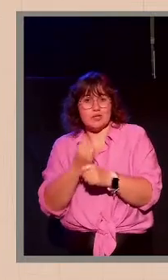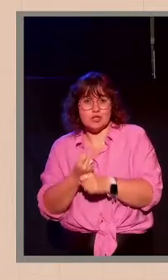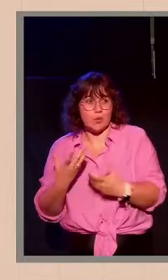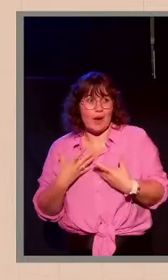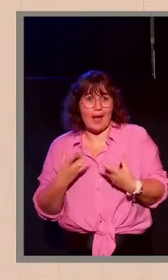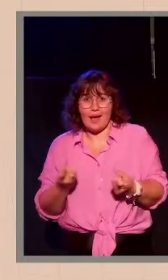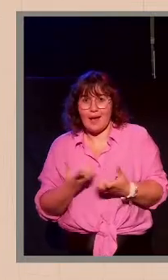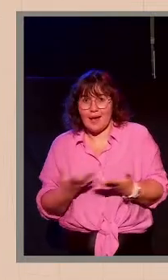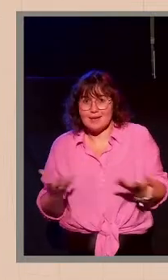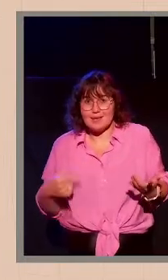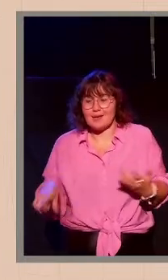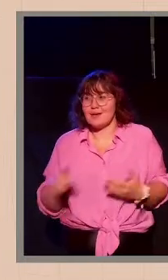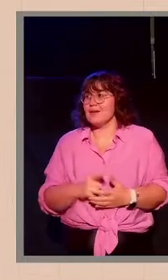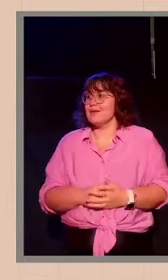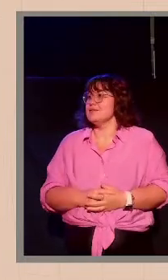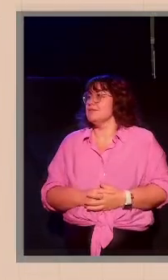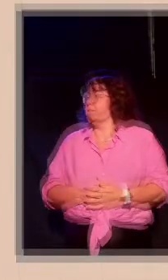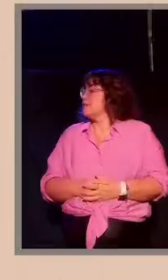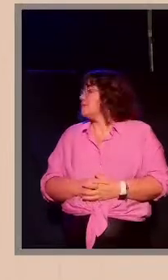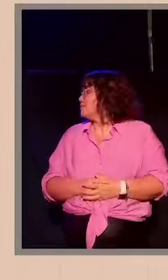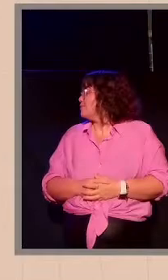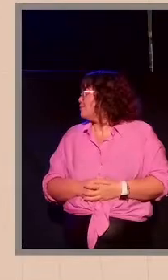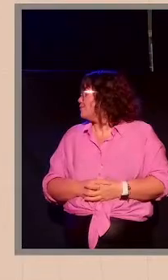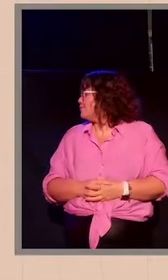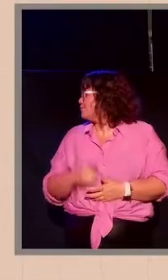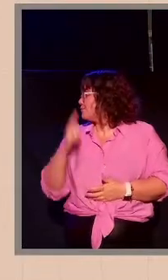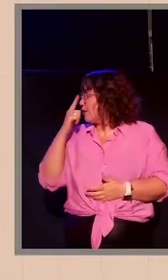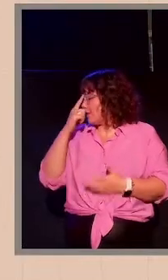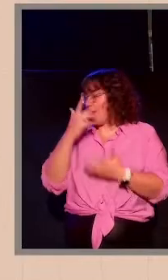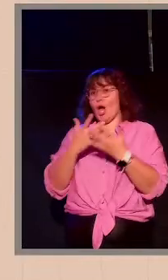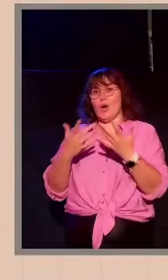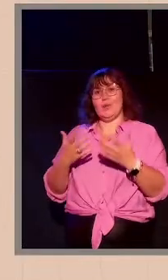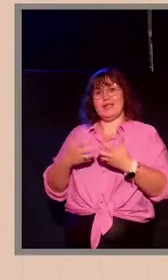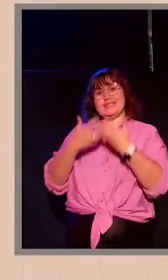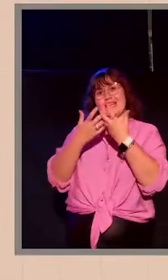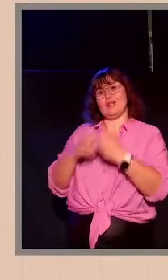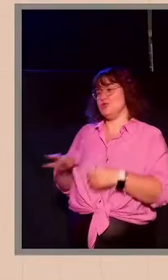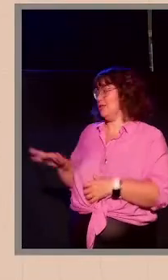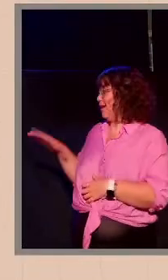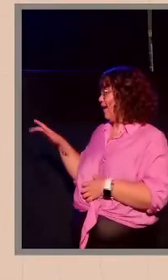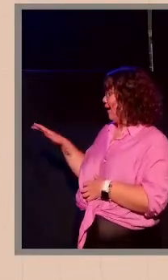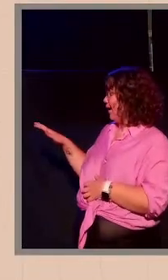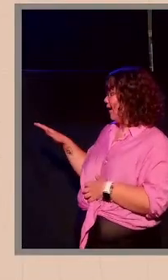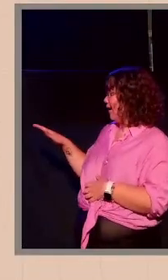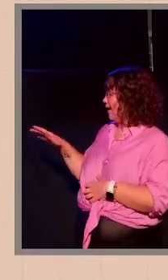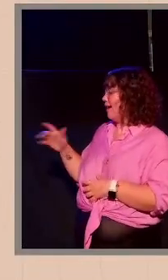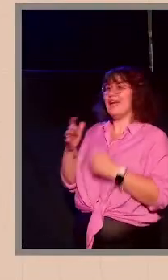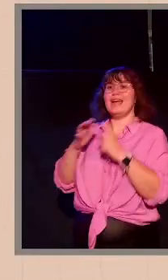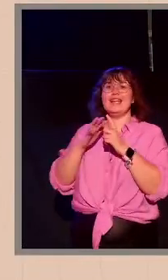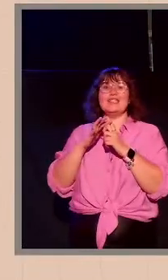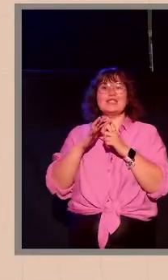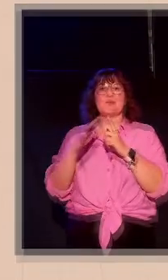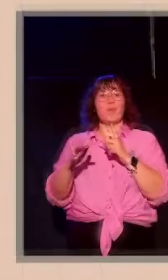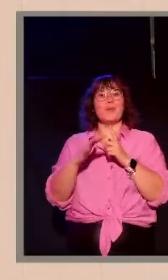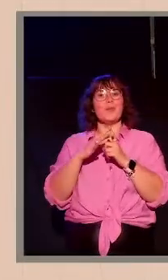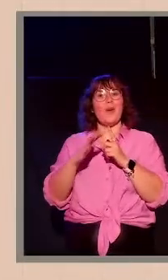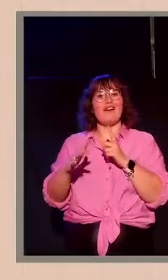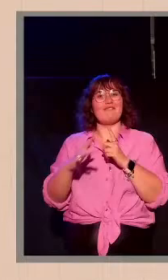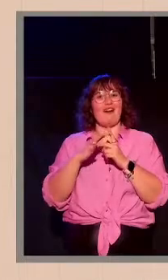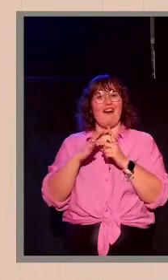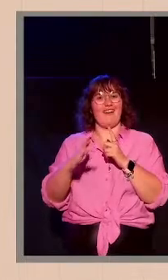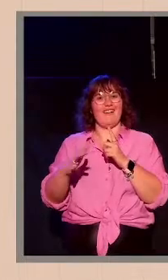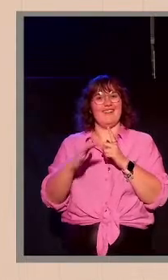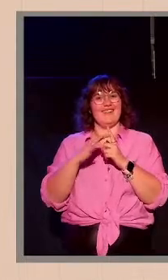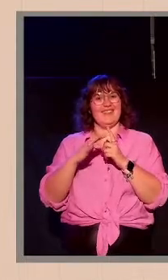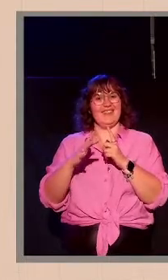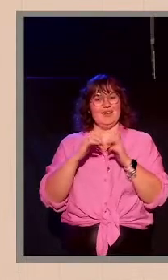So the only other bit of tech that's on here that's sort of odd is this. This is just a little Wi-Fi router. So I've just created a little Wi-Fi